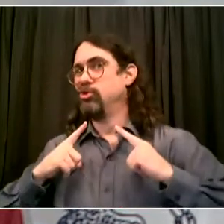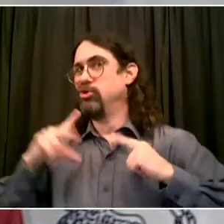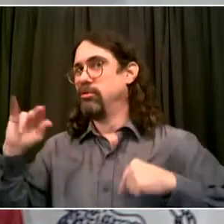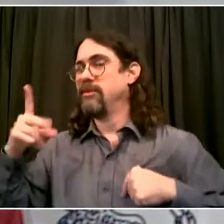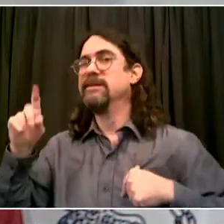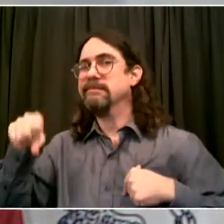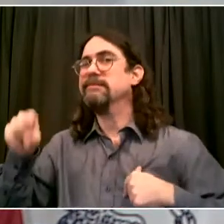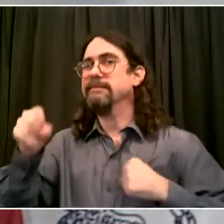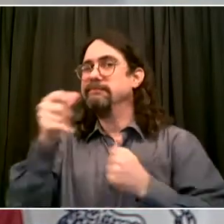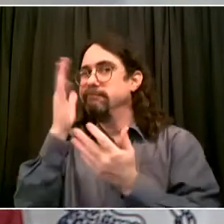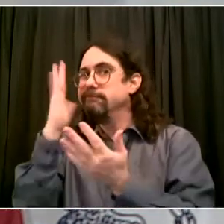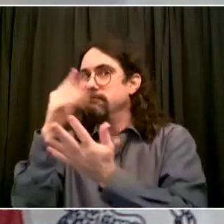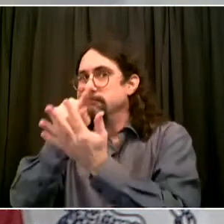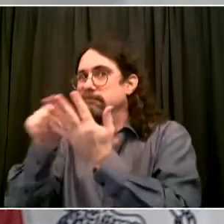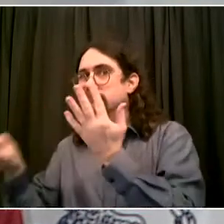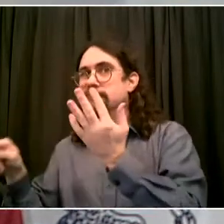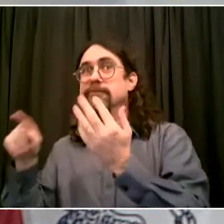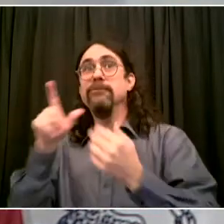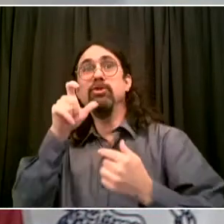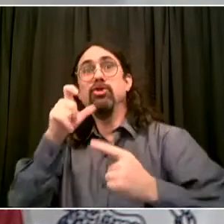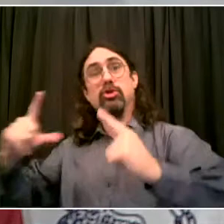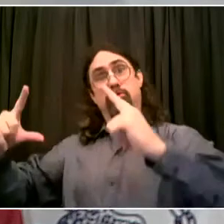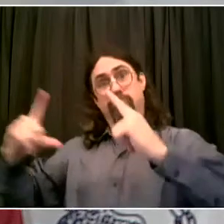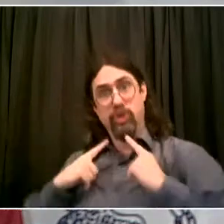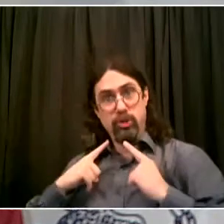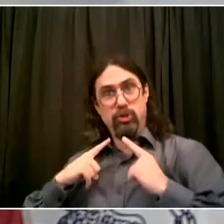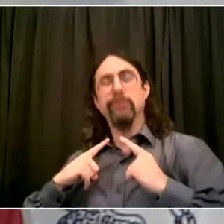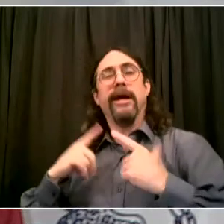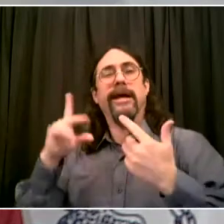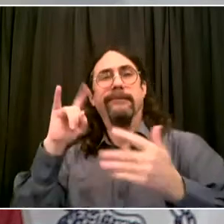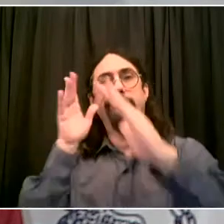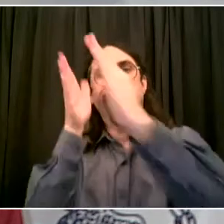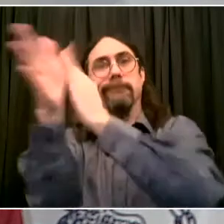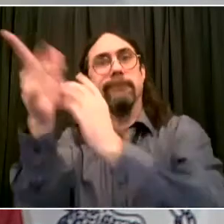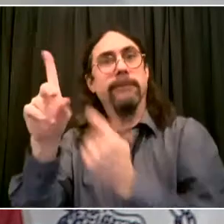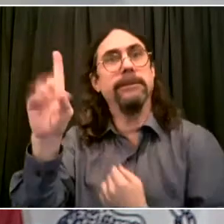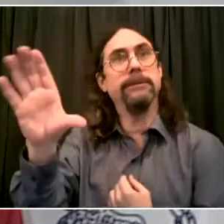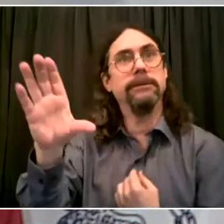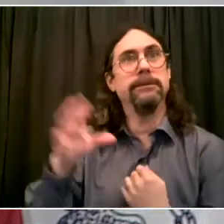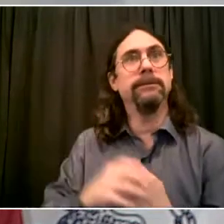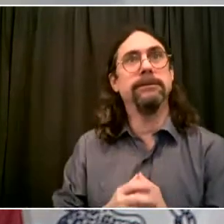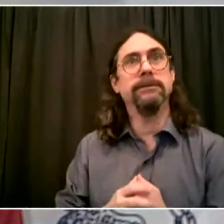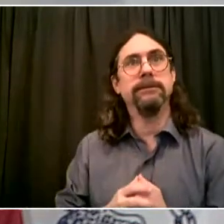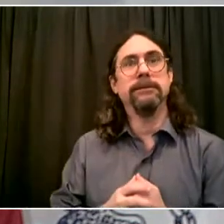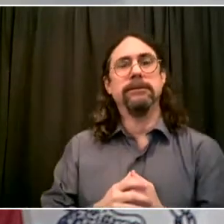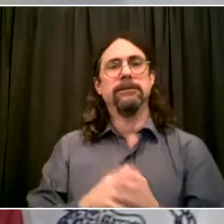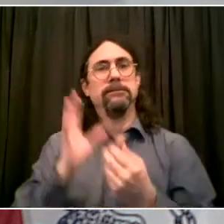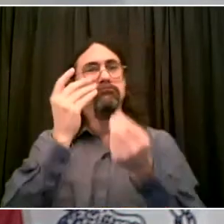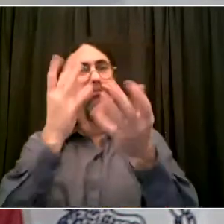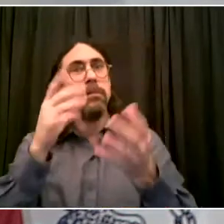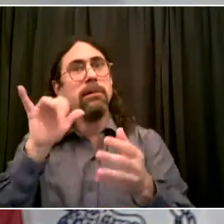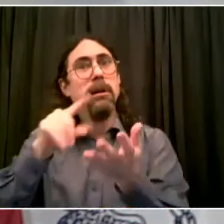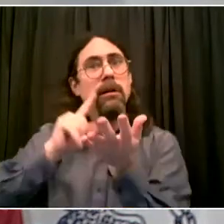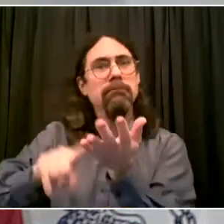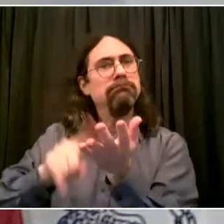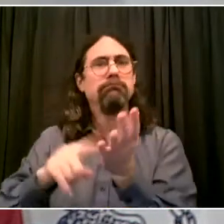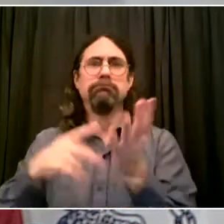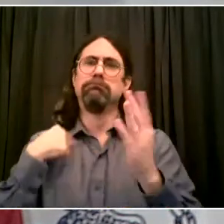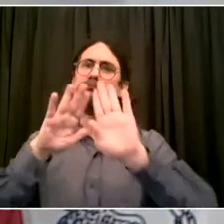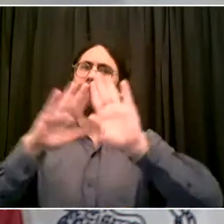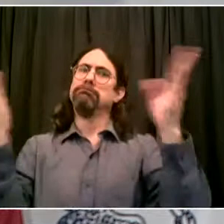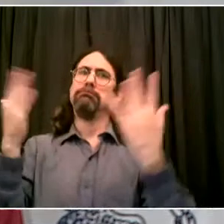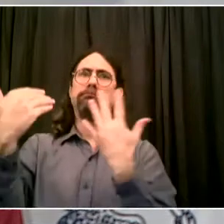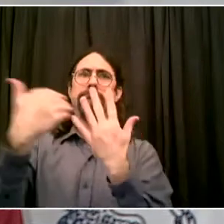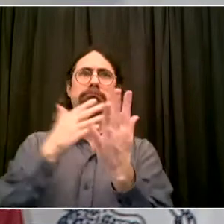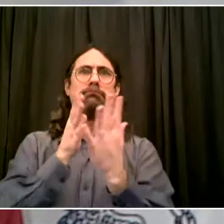we do not have any example at this point of someone who still works for the city of New York being a part of that from the police